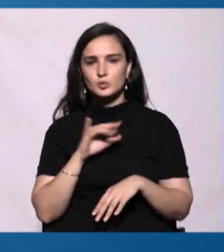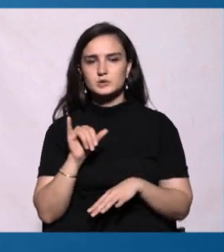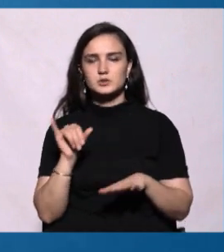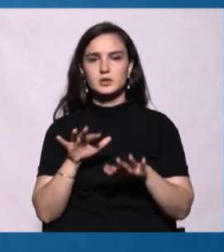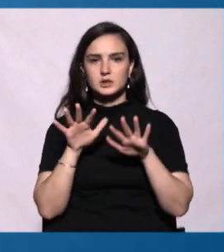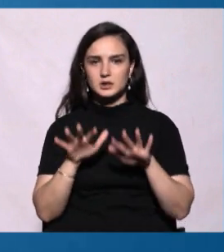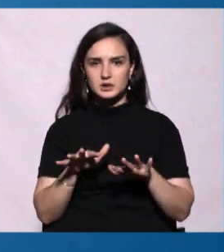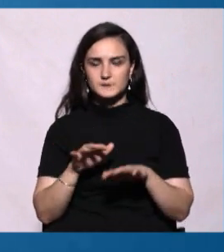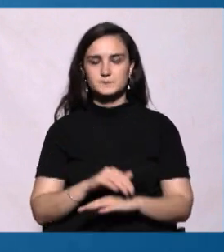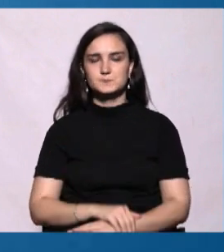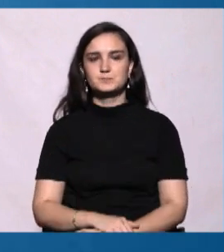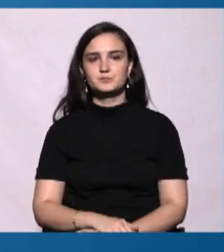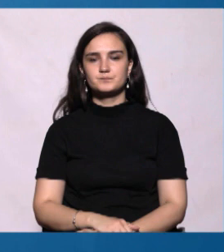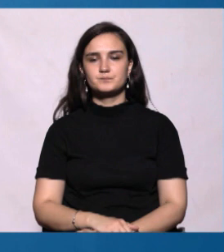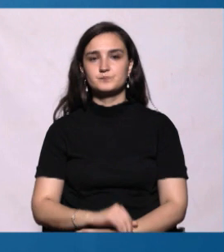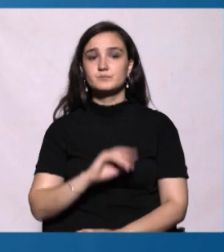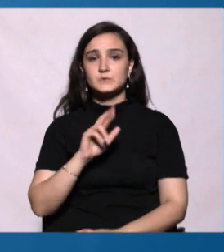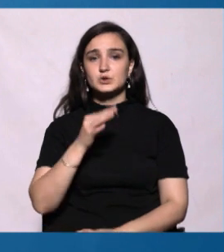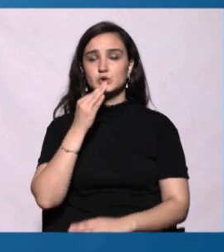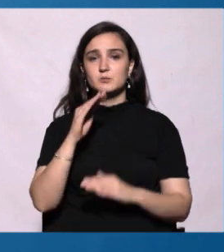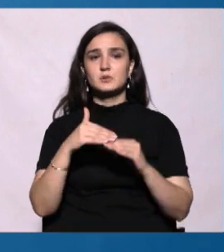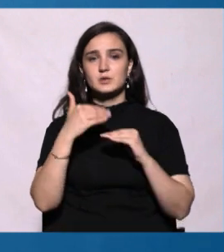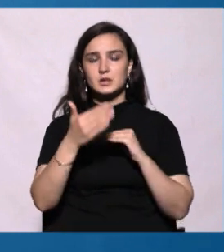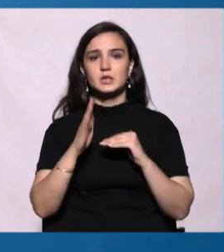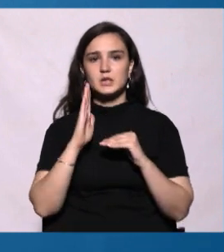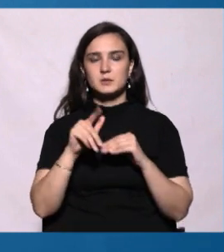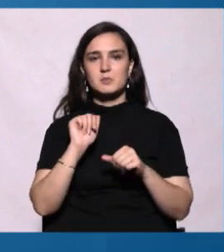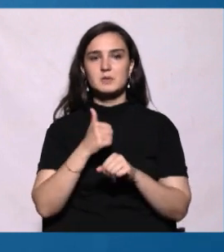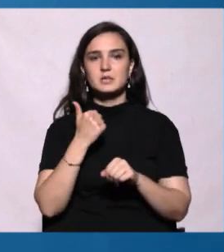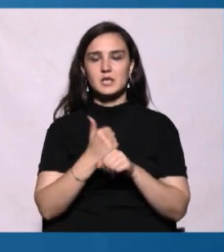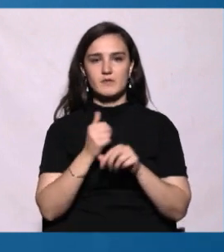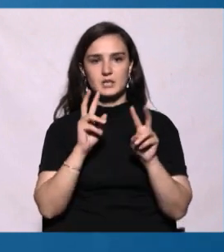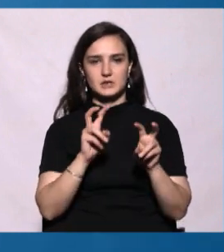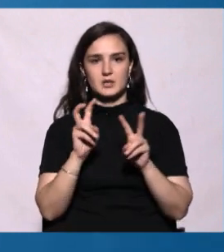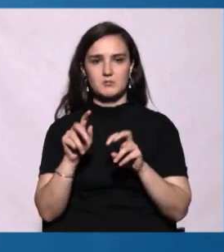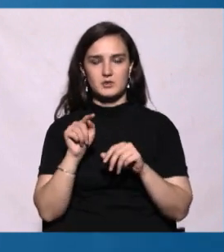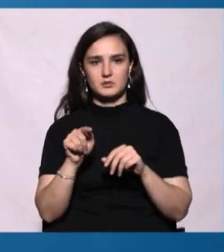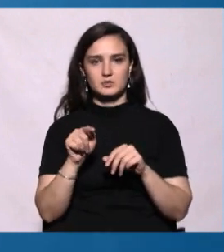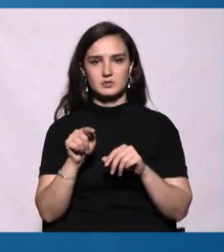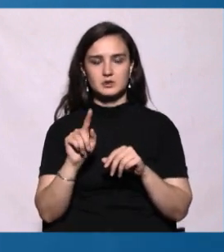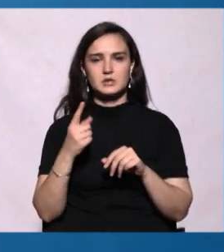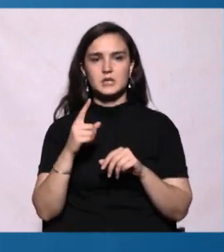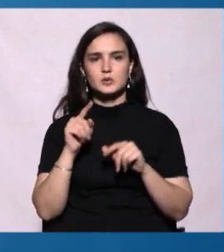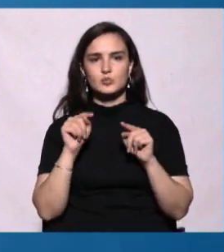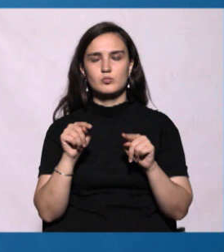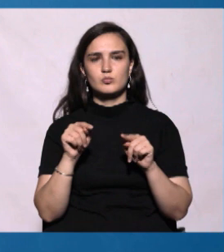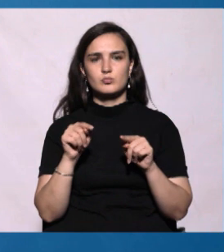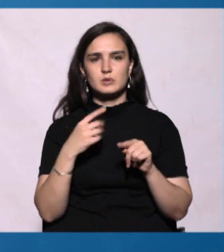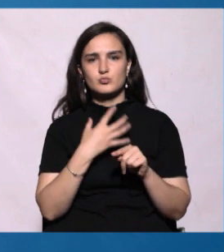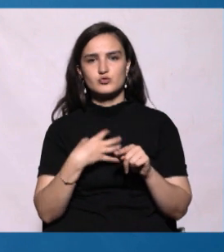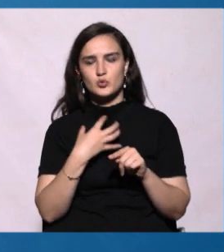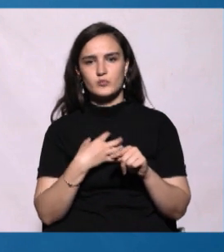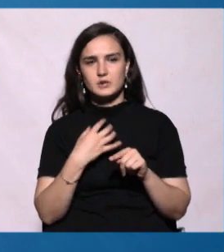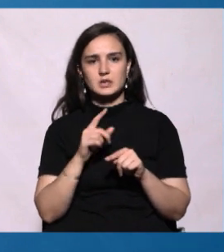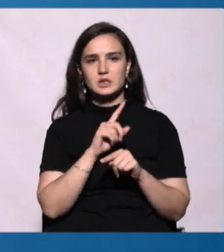set and where. And from there, we will look at the main themes. Why certain things are important,